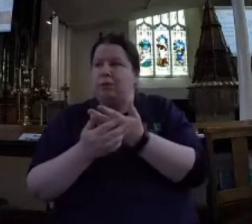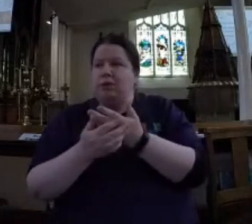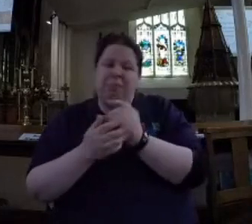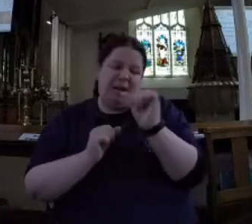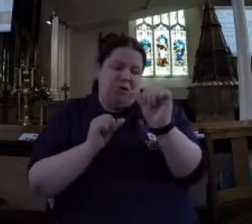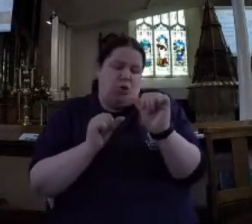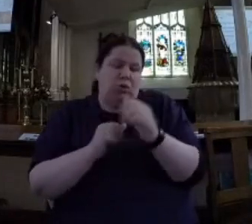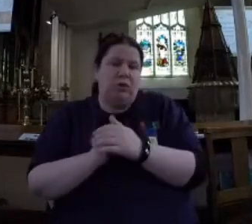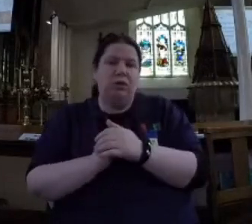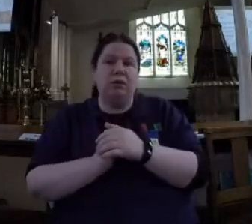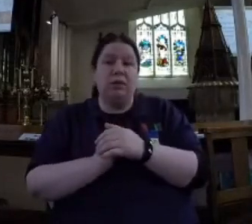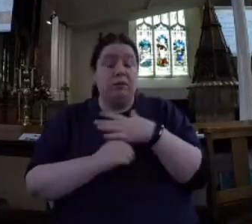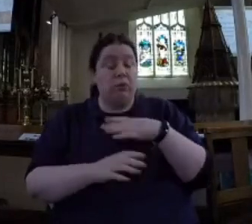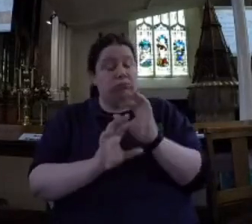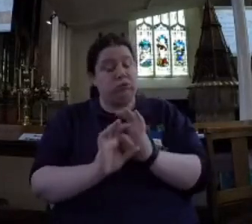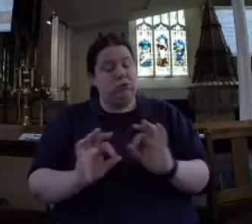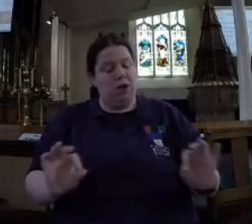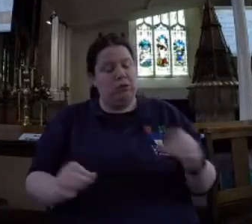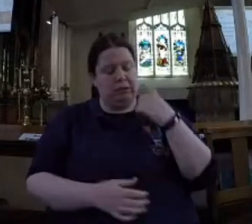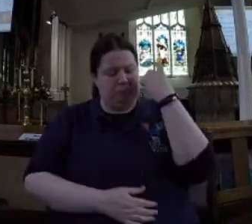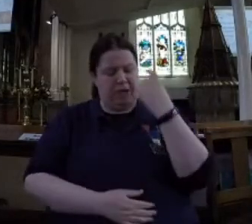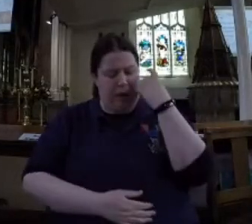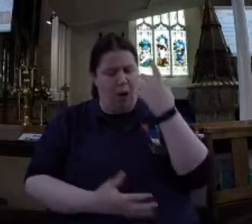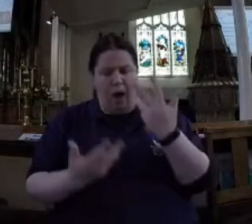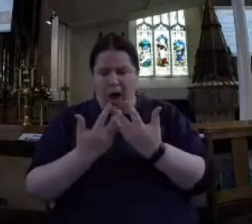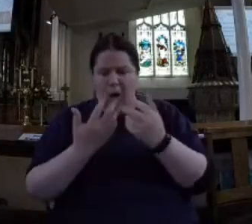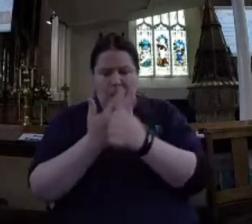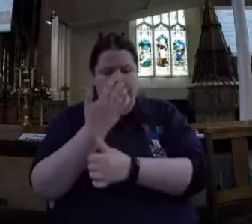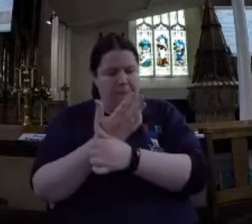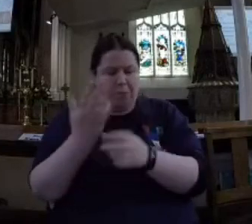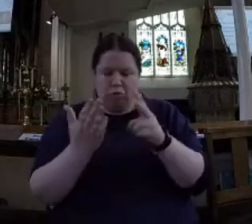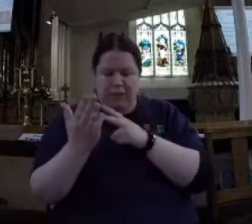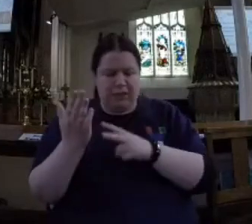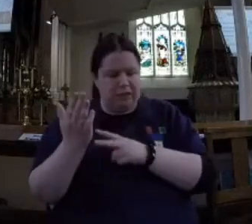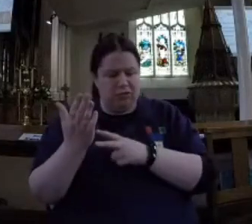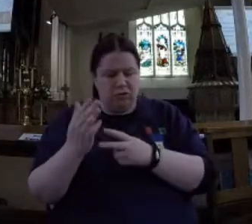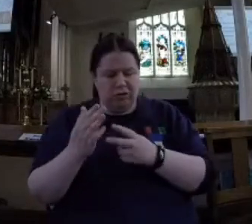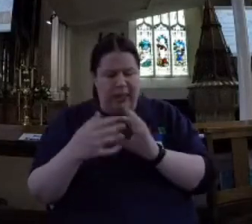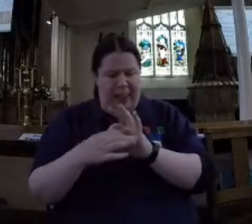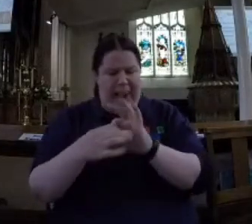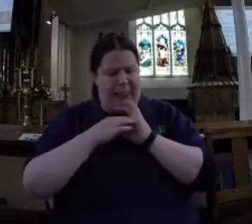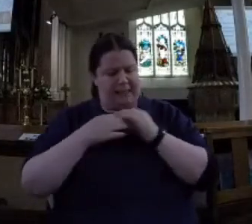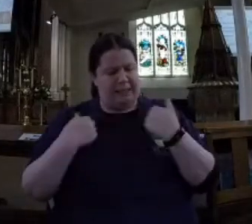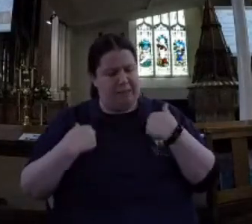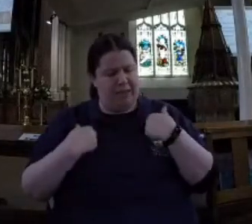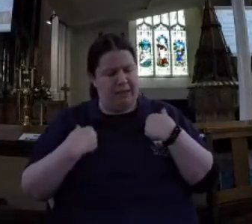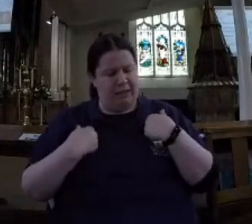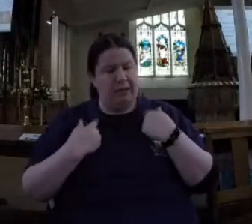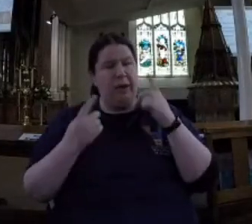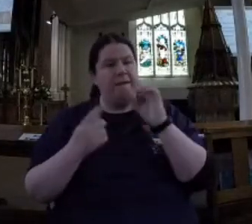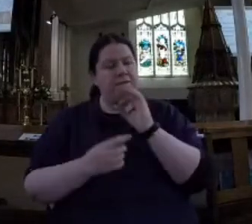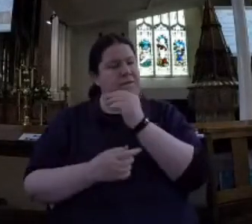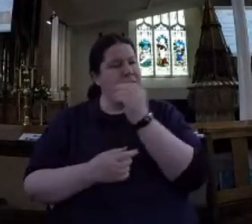rather. If you want to sit in silence and think how do the Bible readings relate to what I've said, that's fine. But I've got a few questions for you to